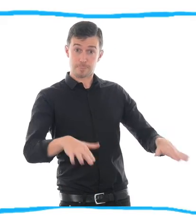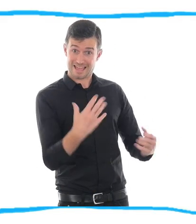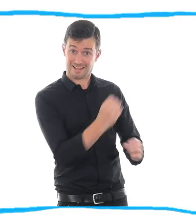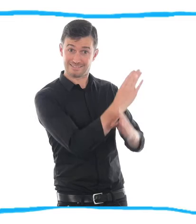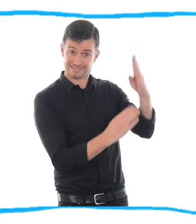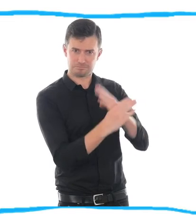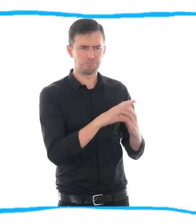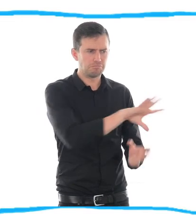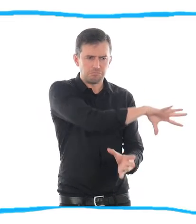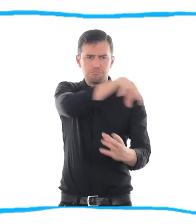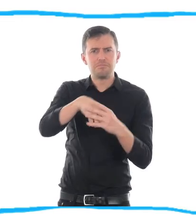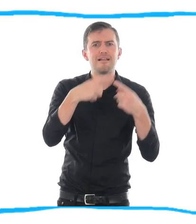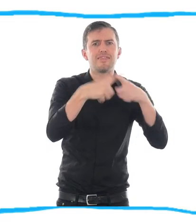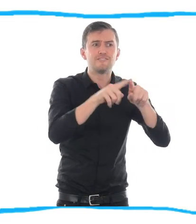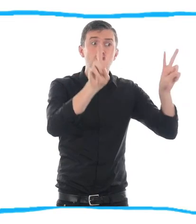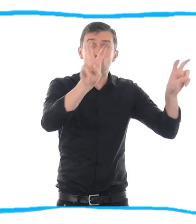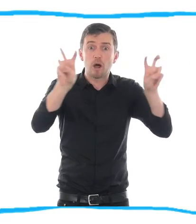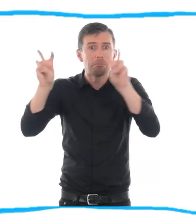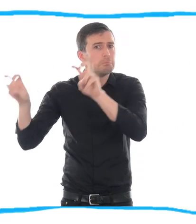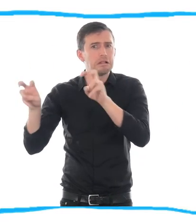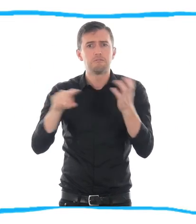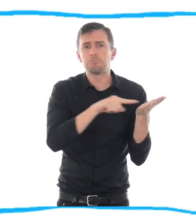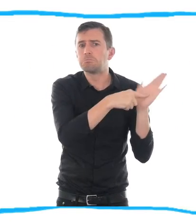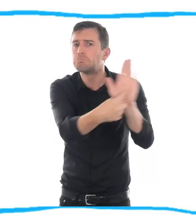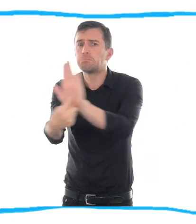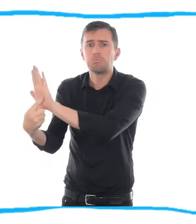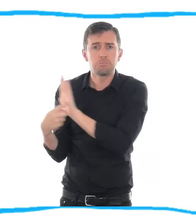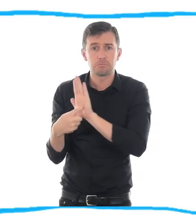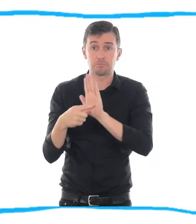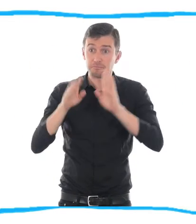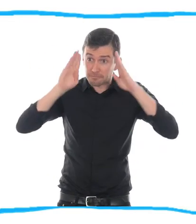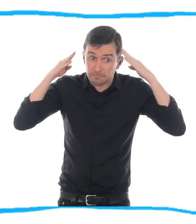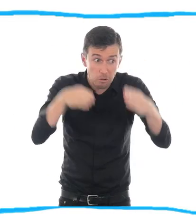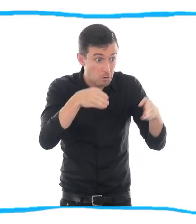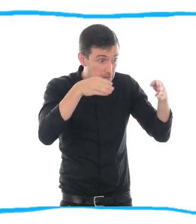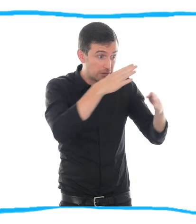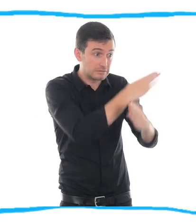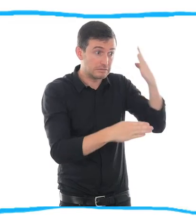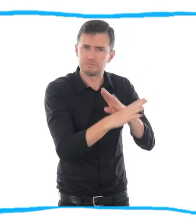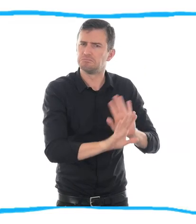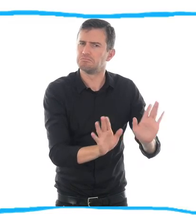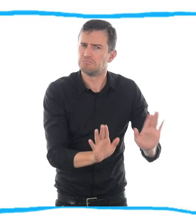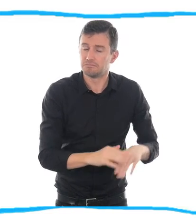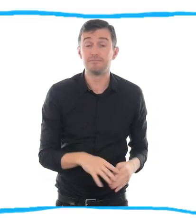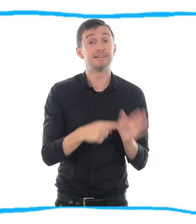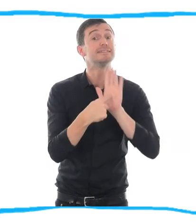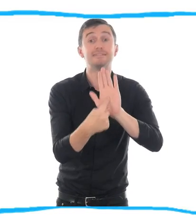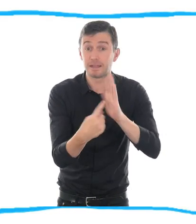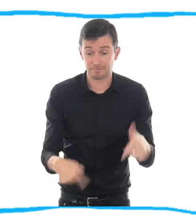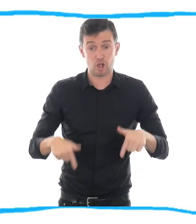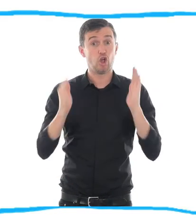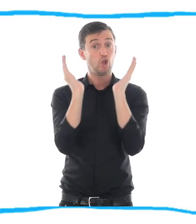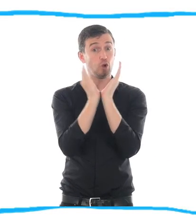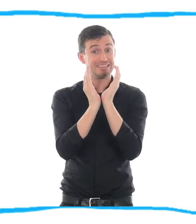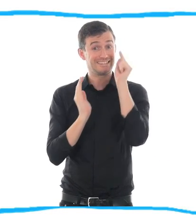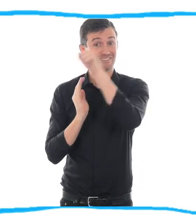Through implicit messages, children with disabilities can be included across all topic areas without necessarily being the focus of the stories